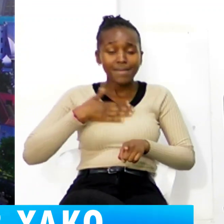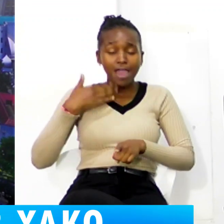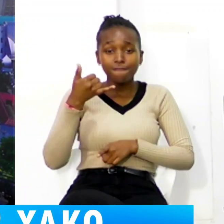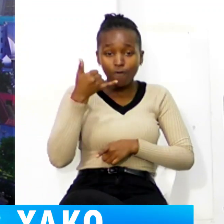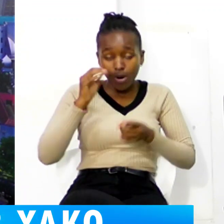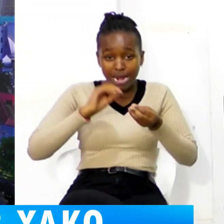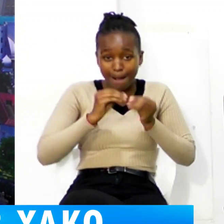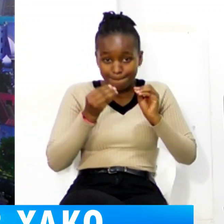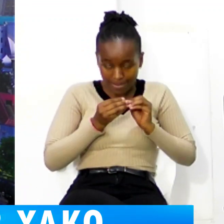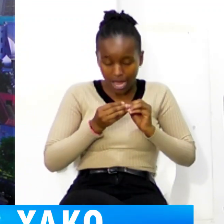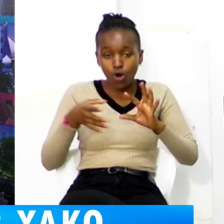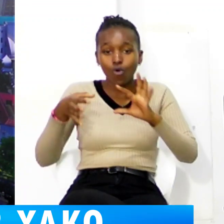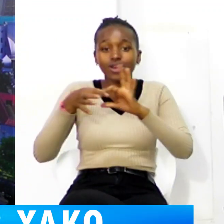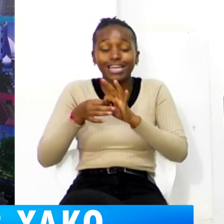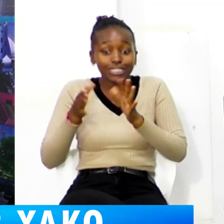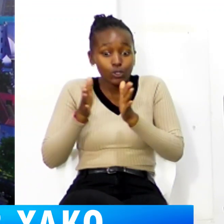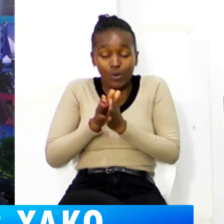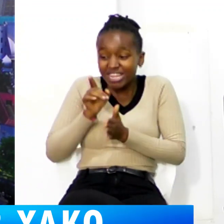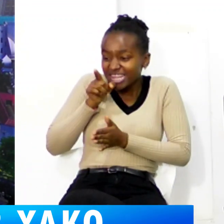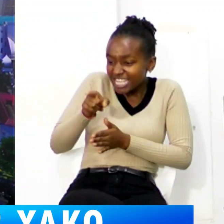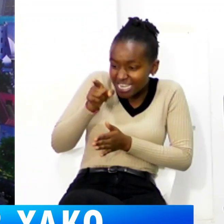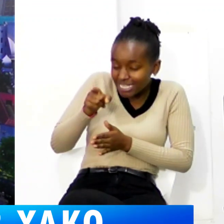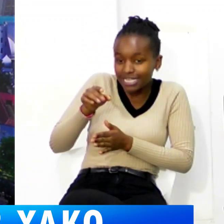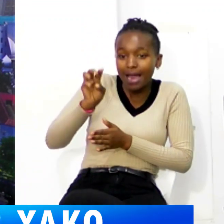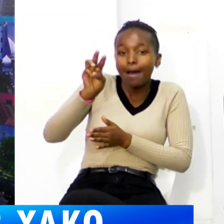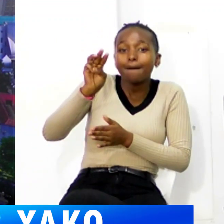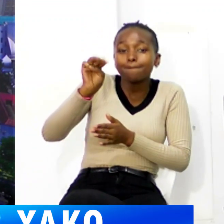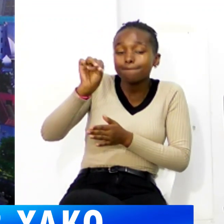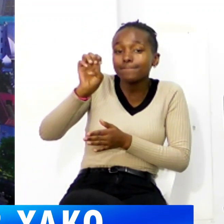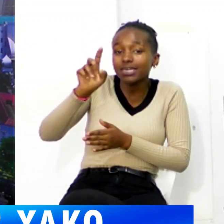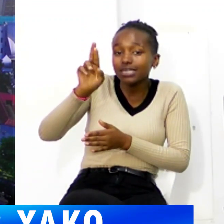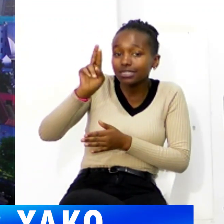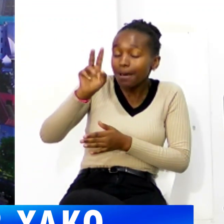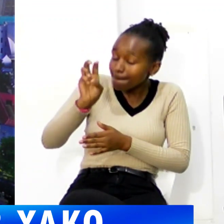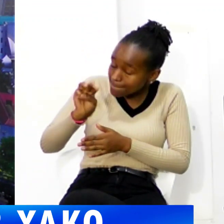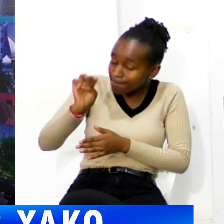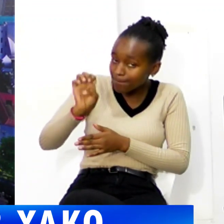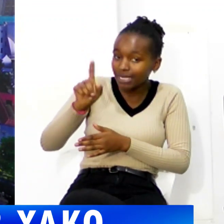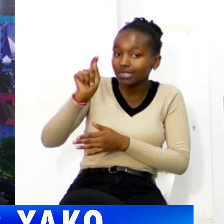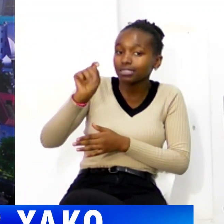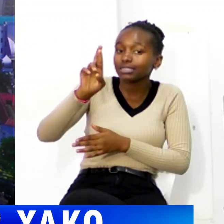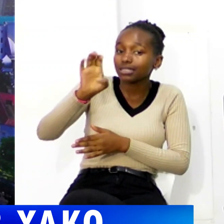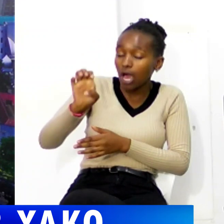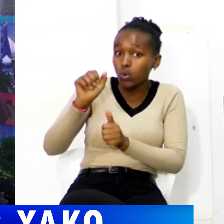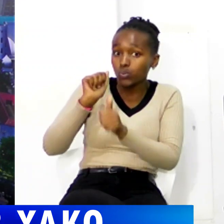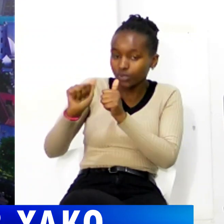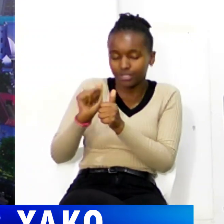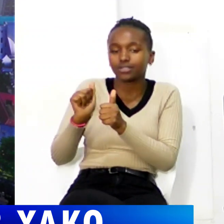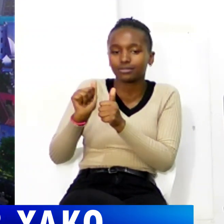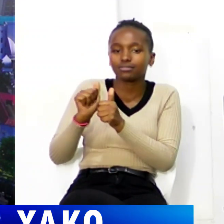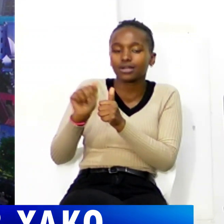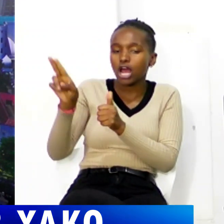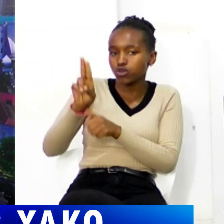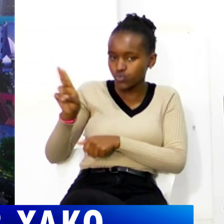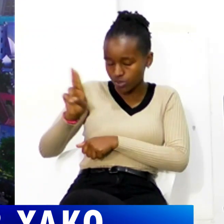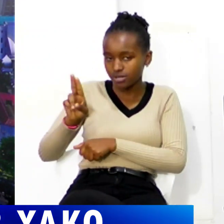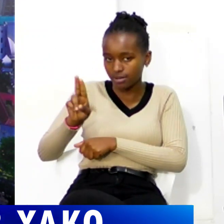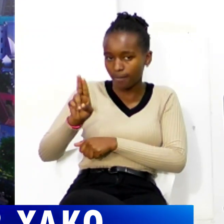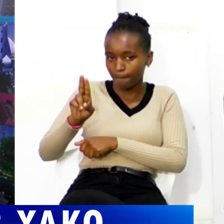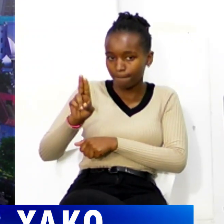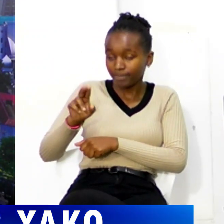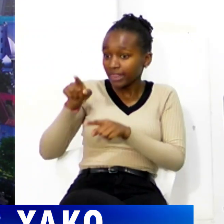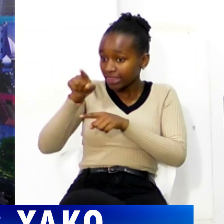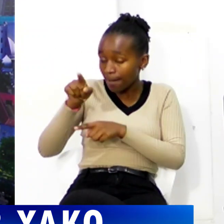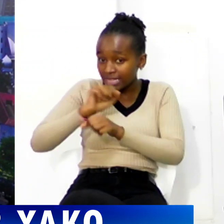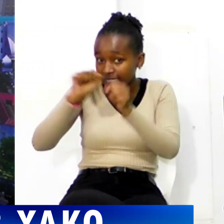you bought the units for. So we have been sending a code to the individuals. If